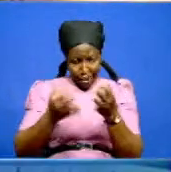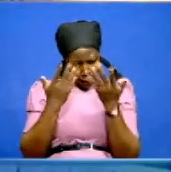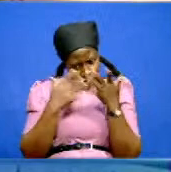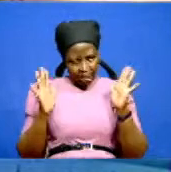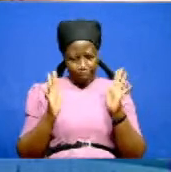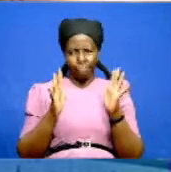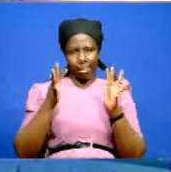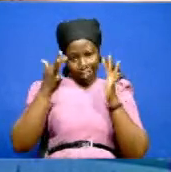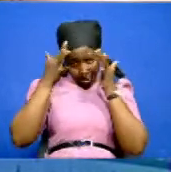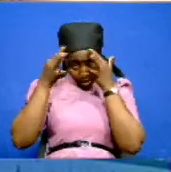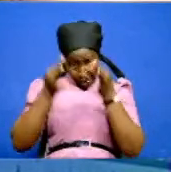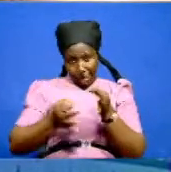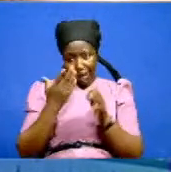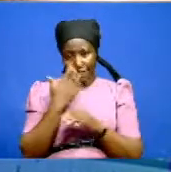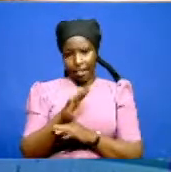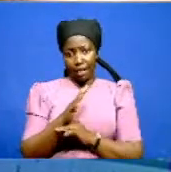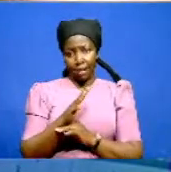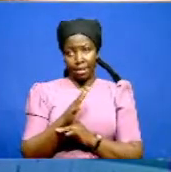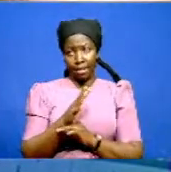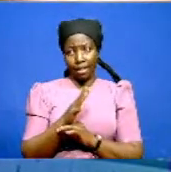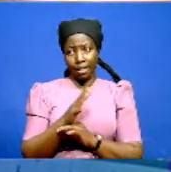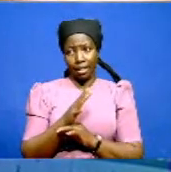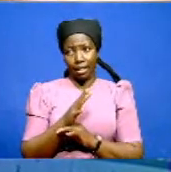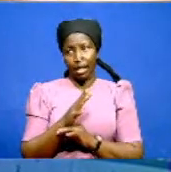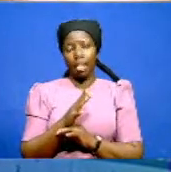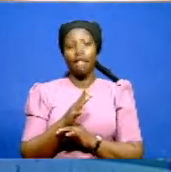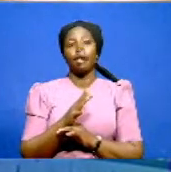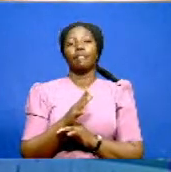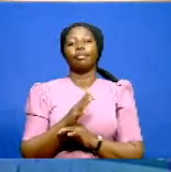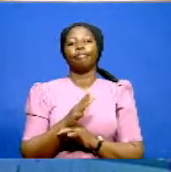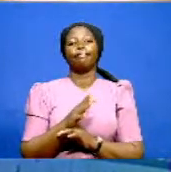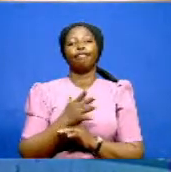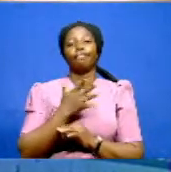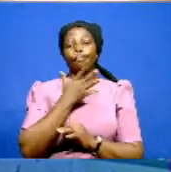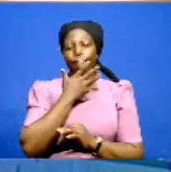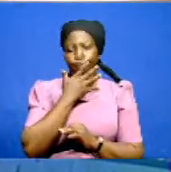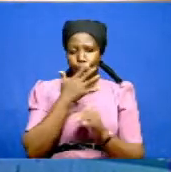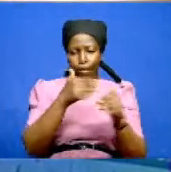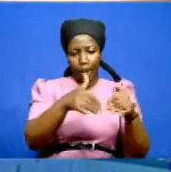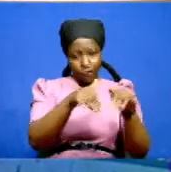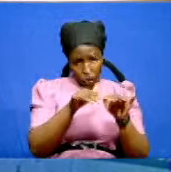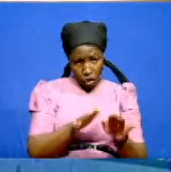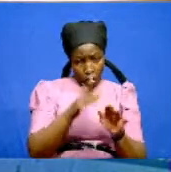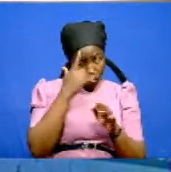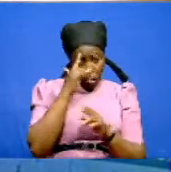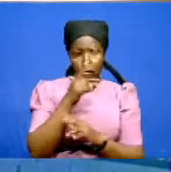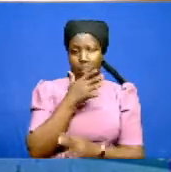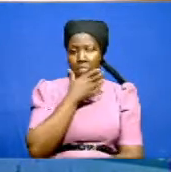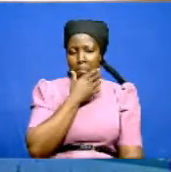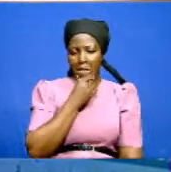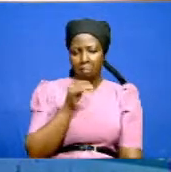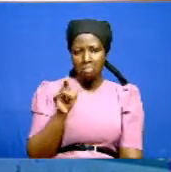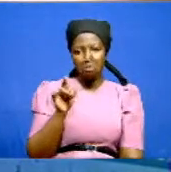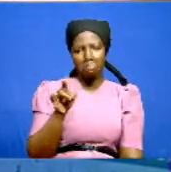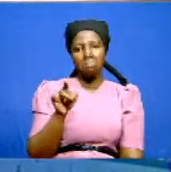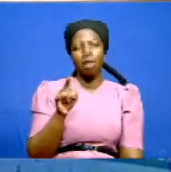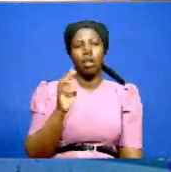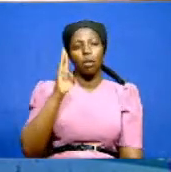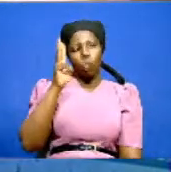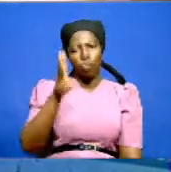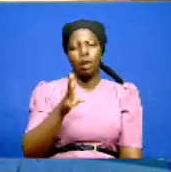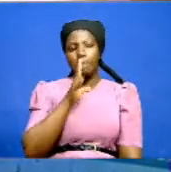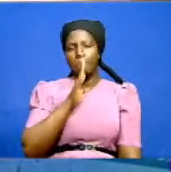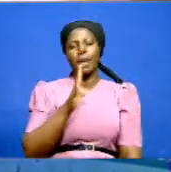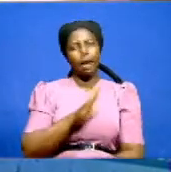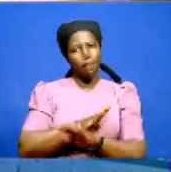decided, that the function of Mzee Nyachae shall be a very smooth